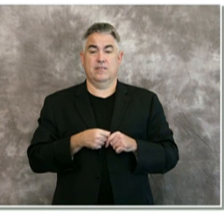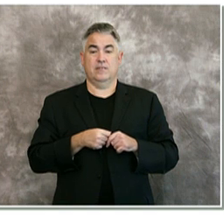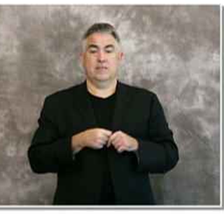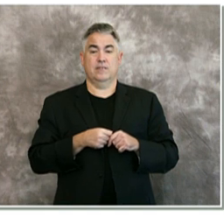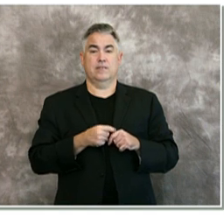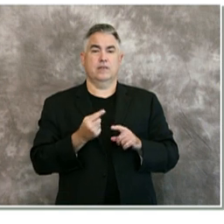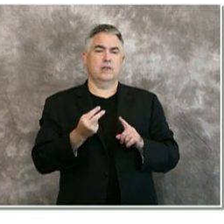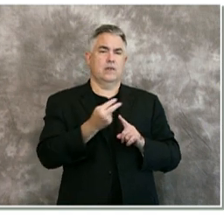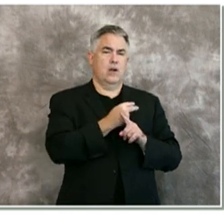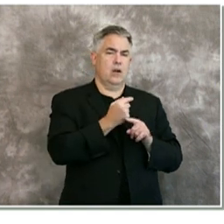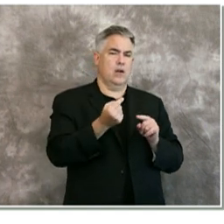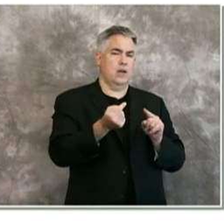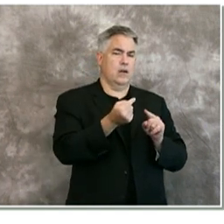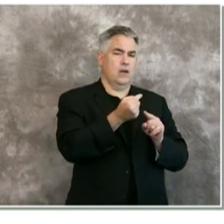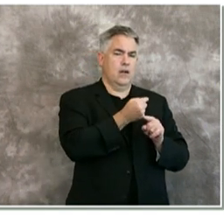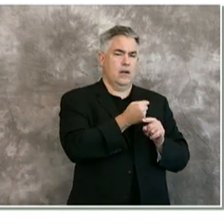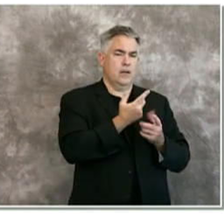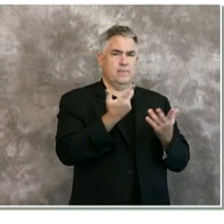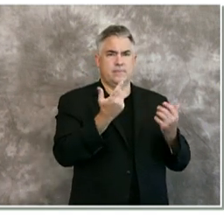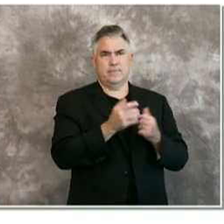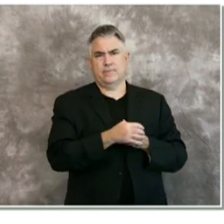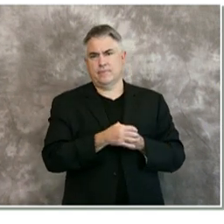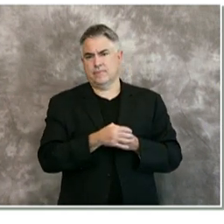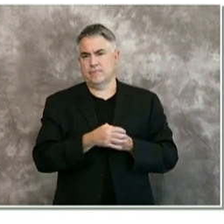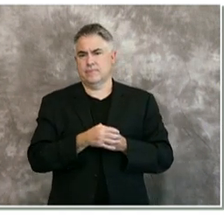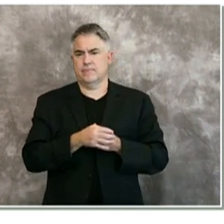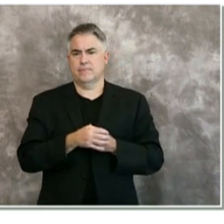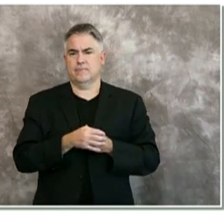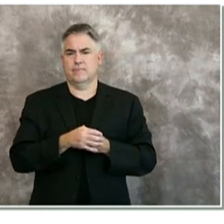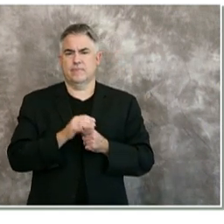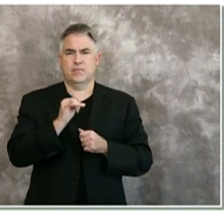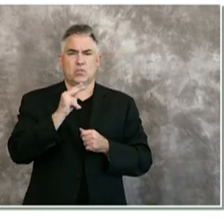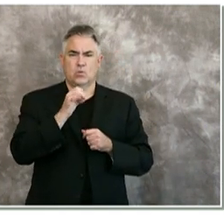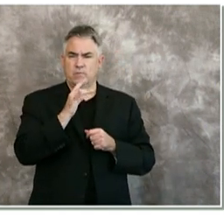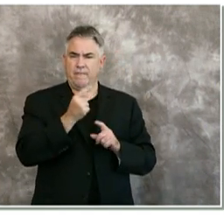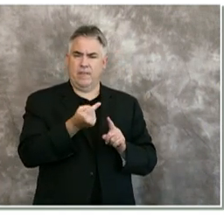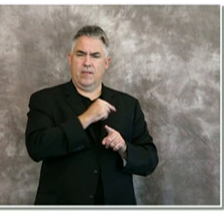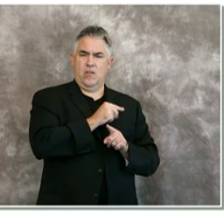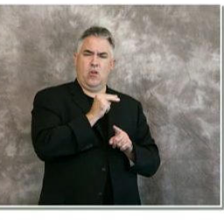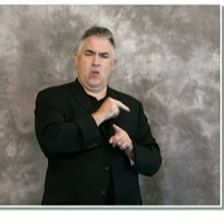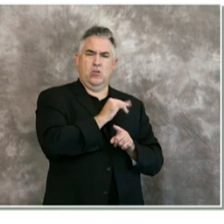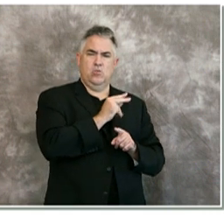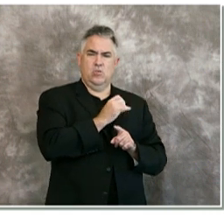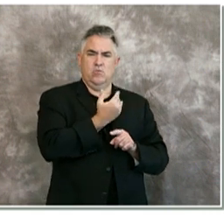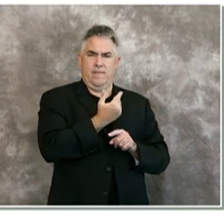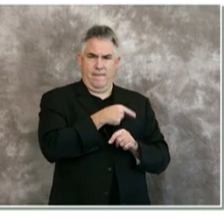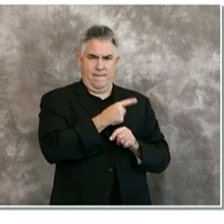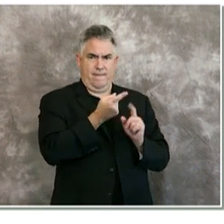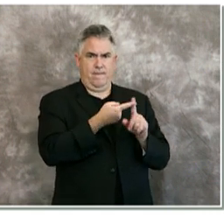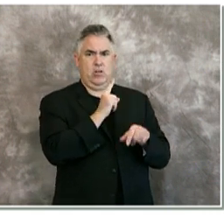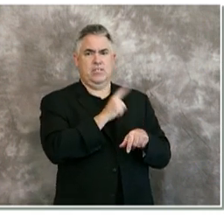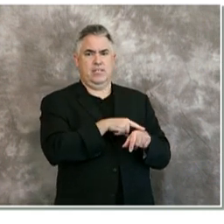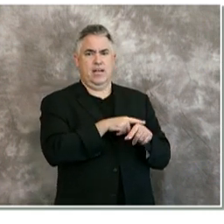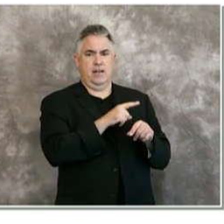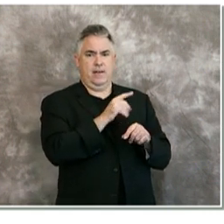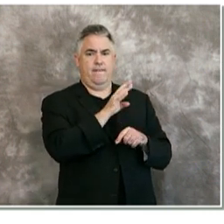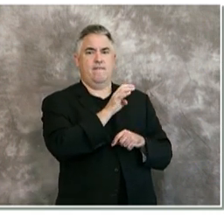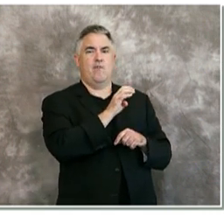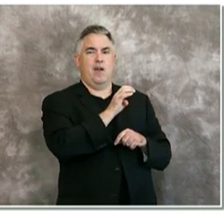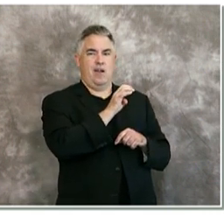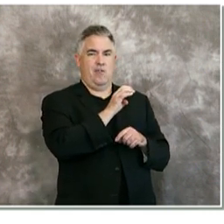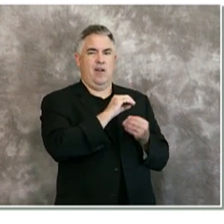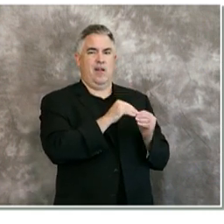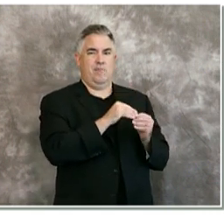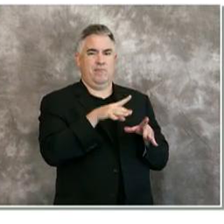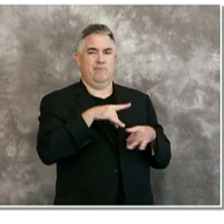of Wednesday, June 25th, this was the first day we had over 400